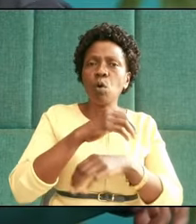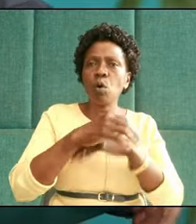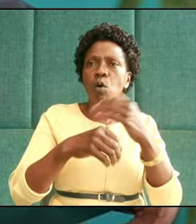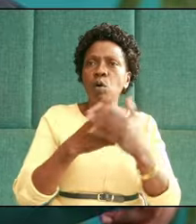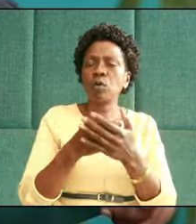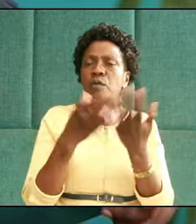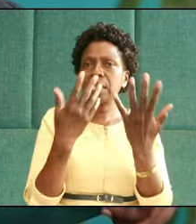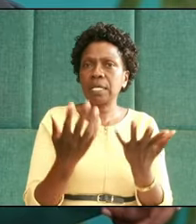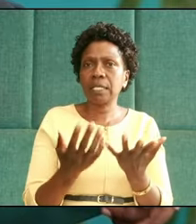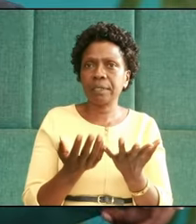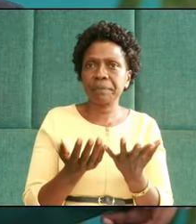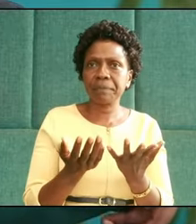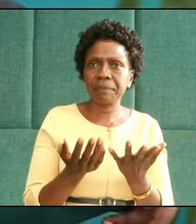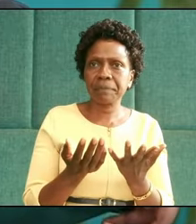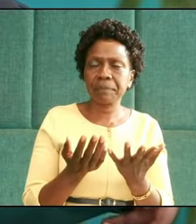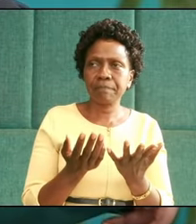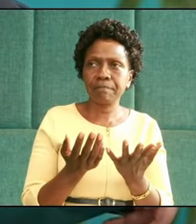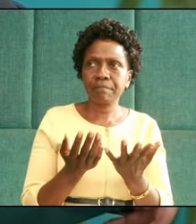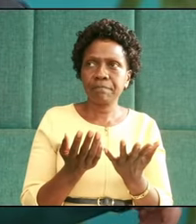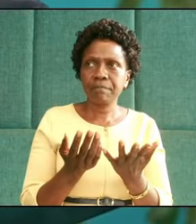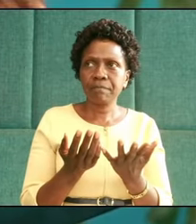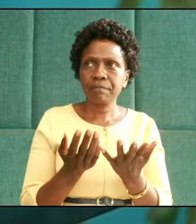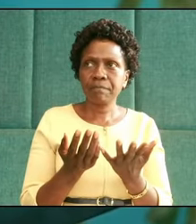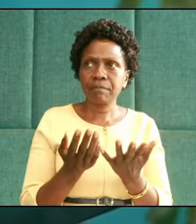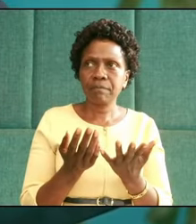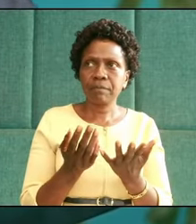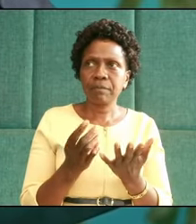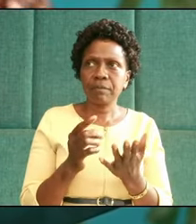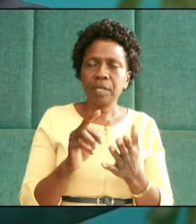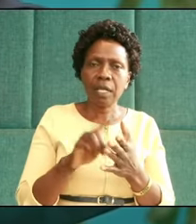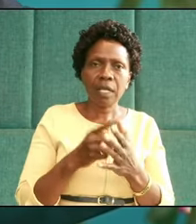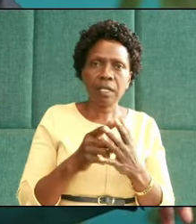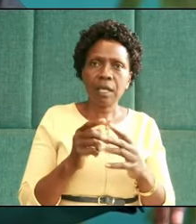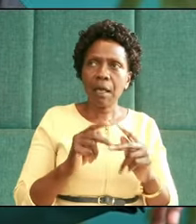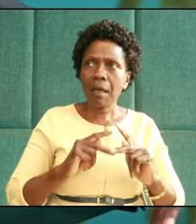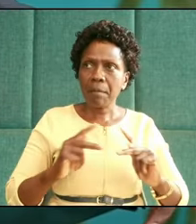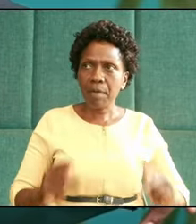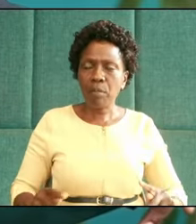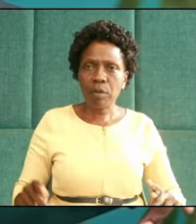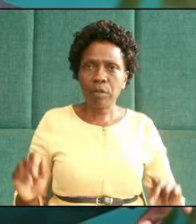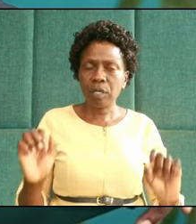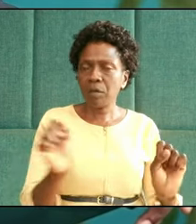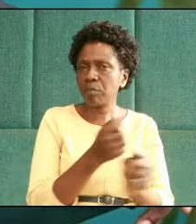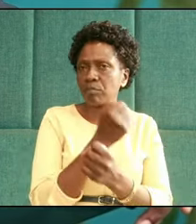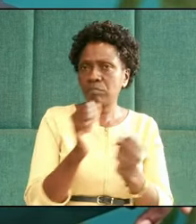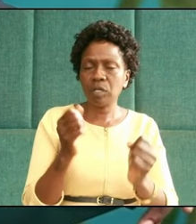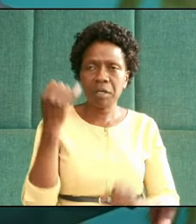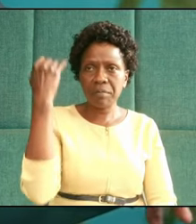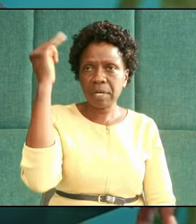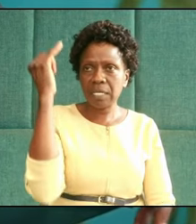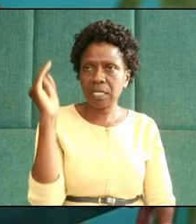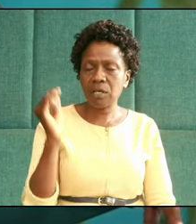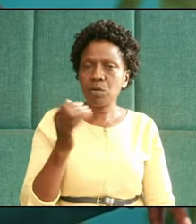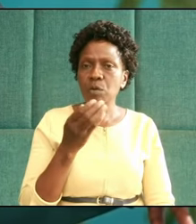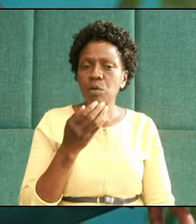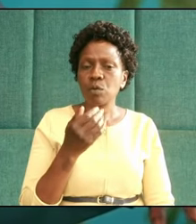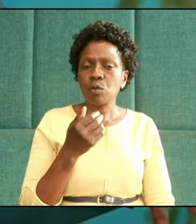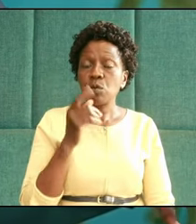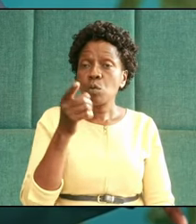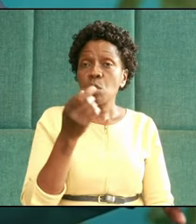intelligence. If that is true, then the ripple effect cannot be imagined. We may